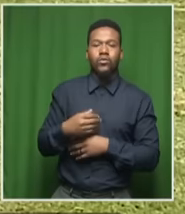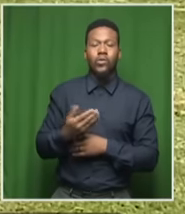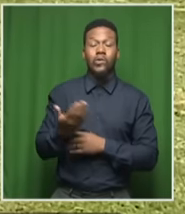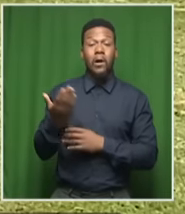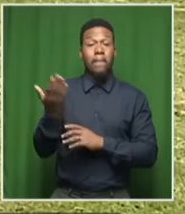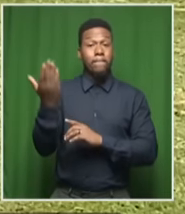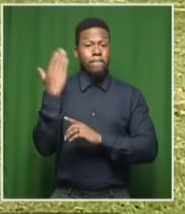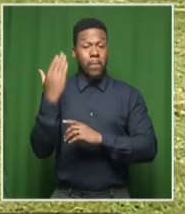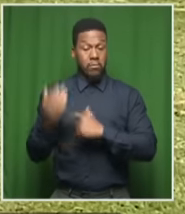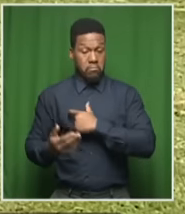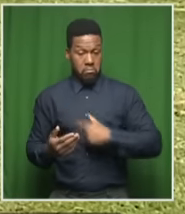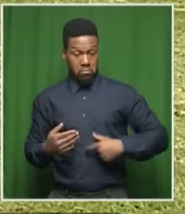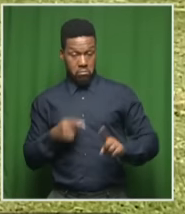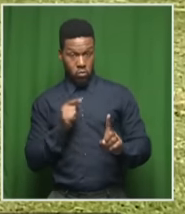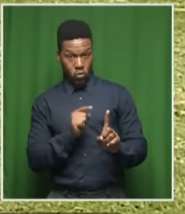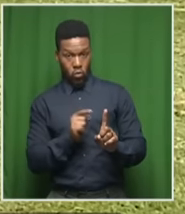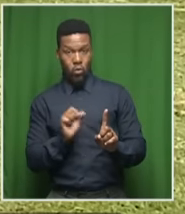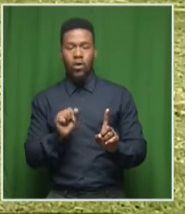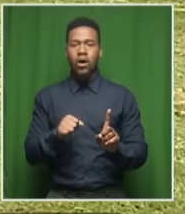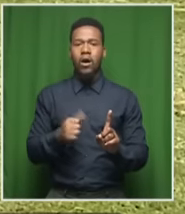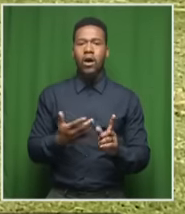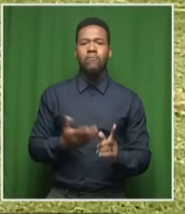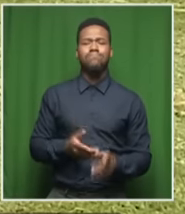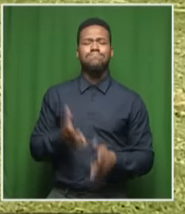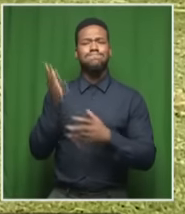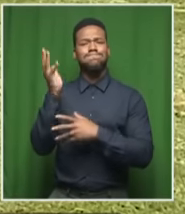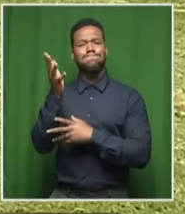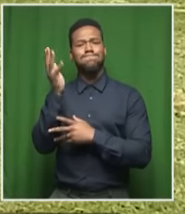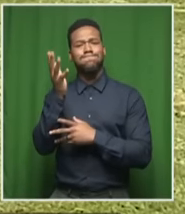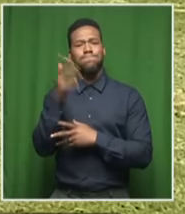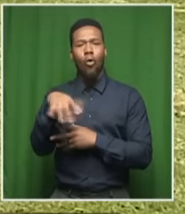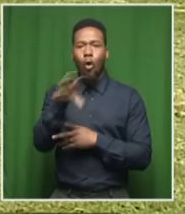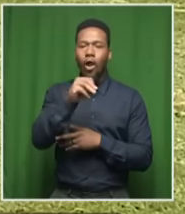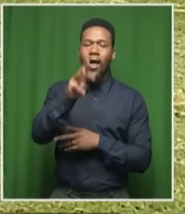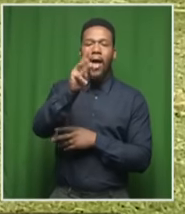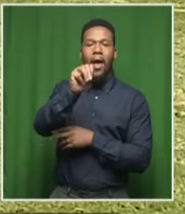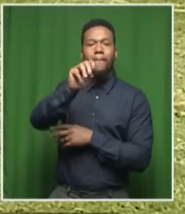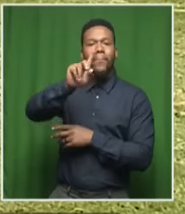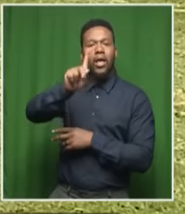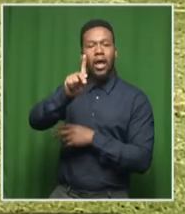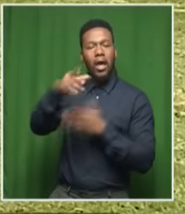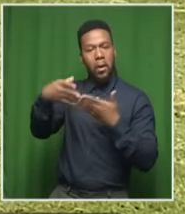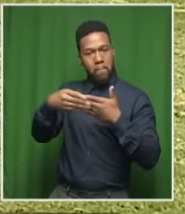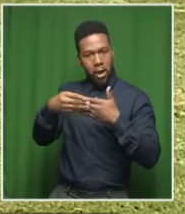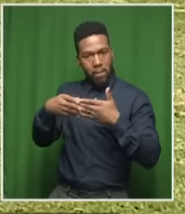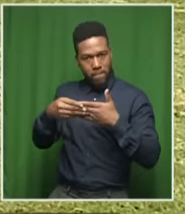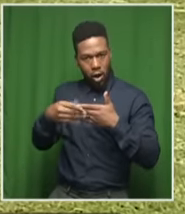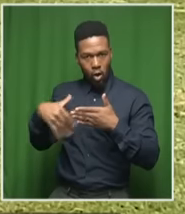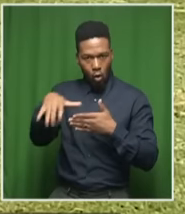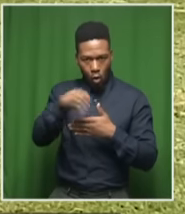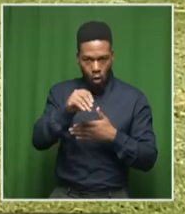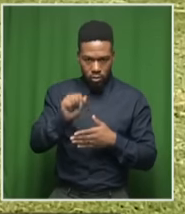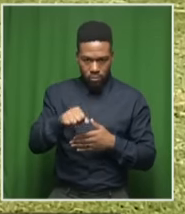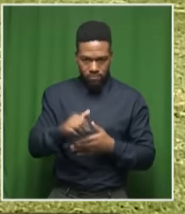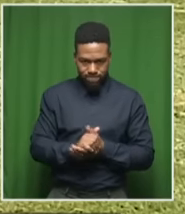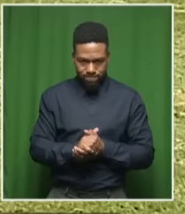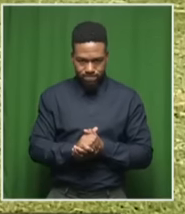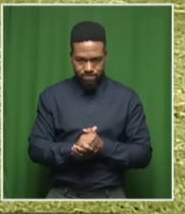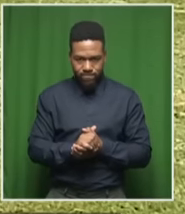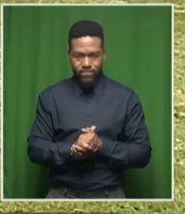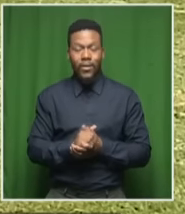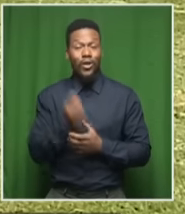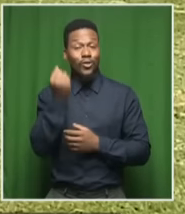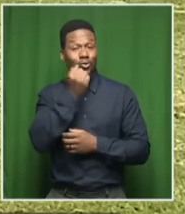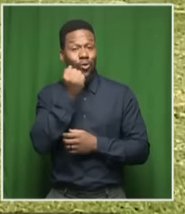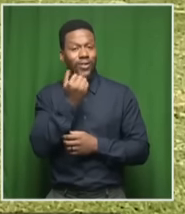also expected to address MKMVA members. Thanks, Lebo, pardon